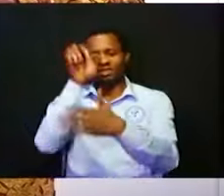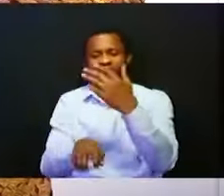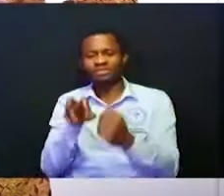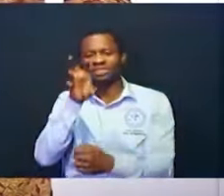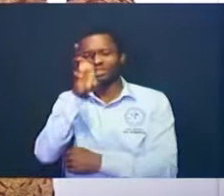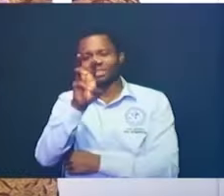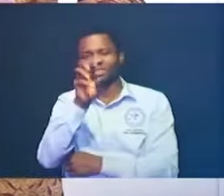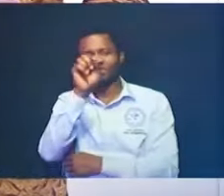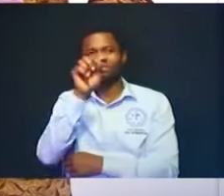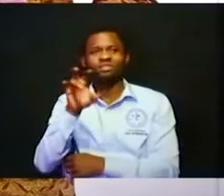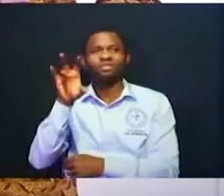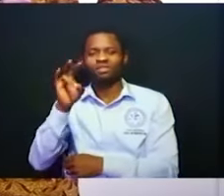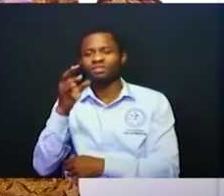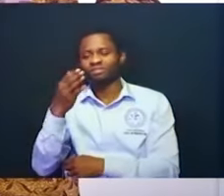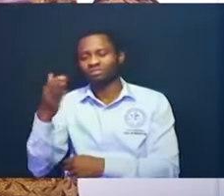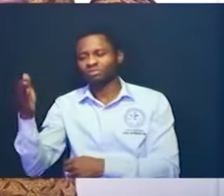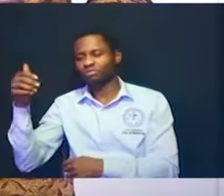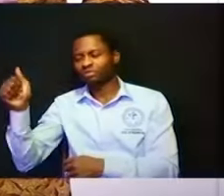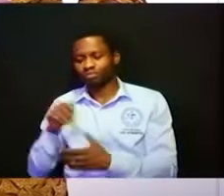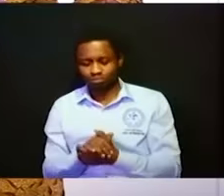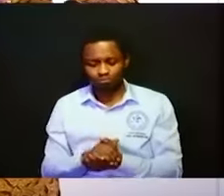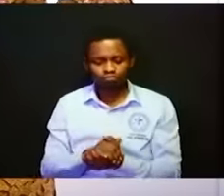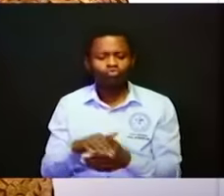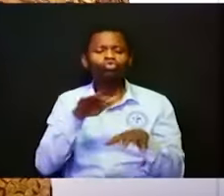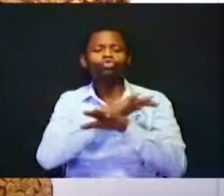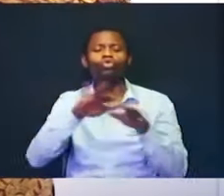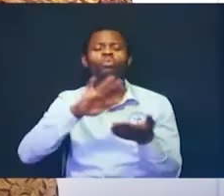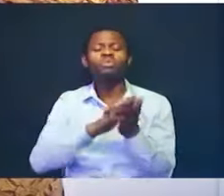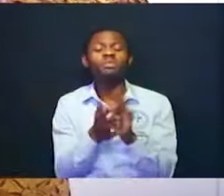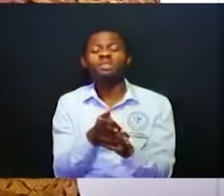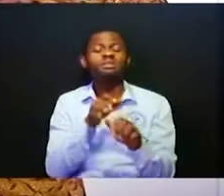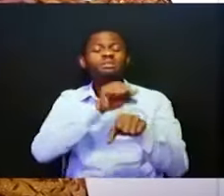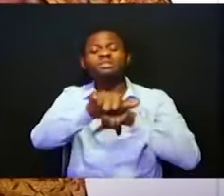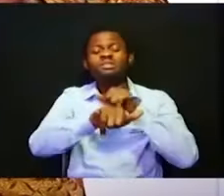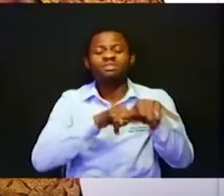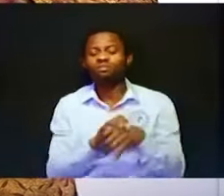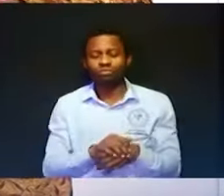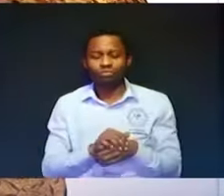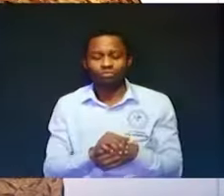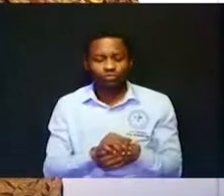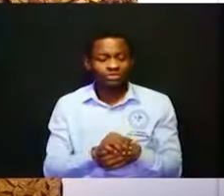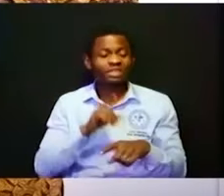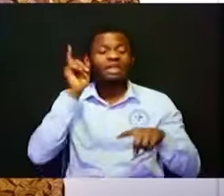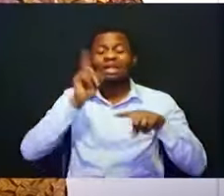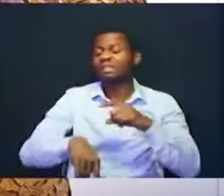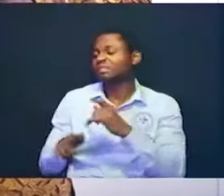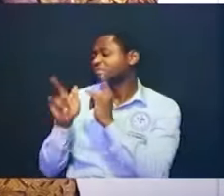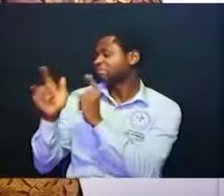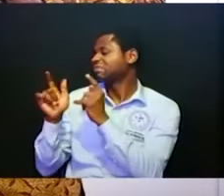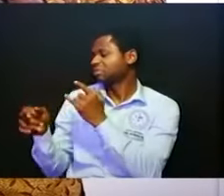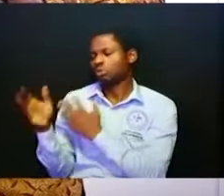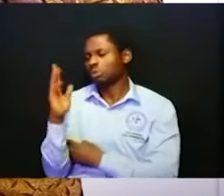10 do not be deceived God cannot be mocked a man reaps what he